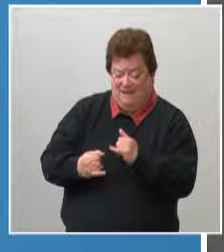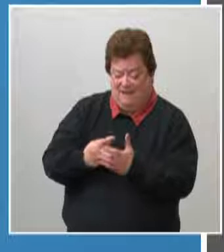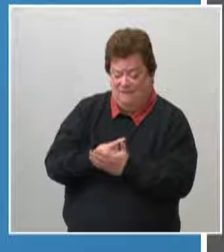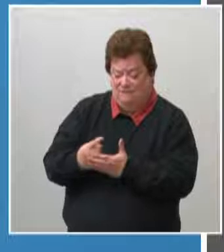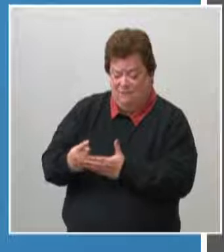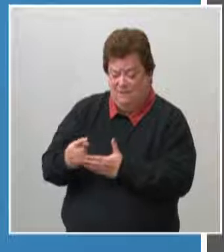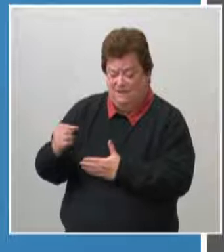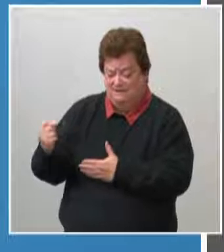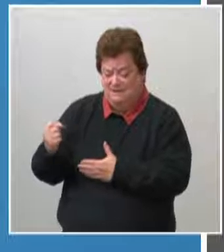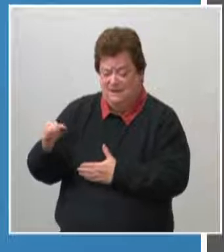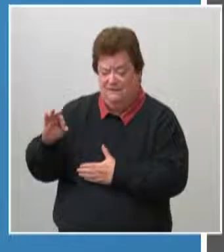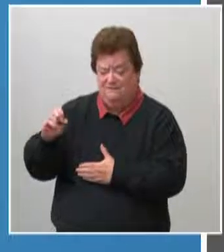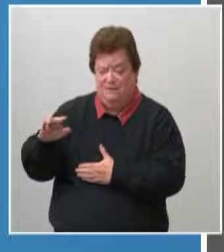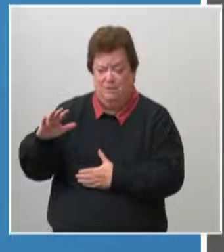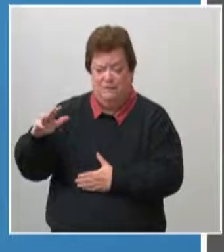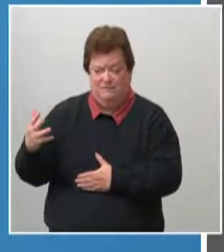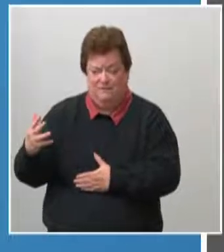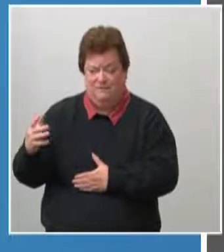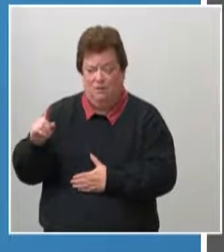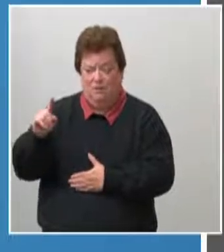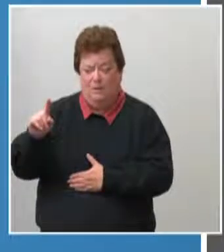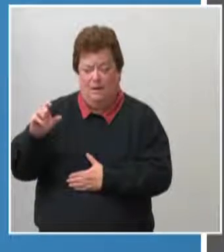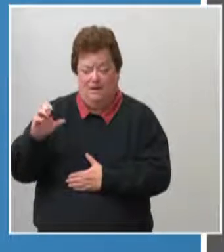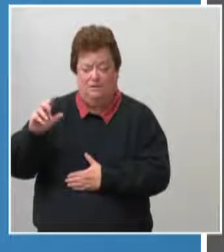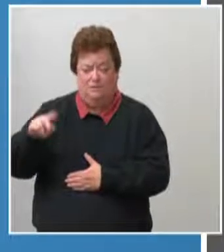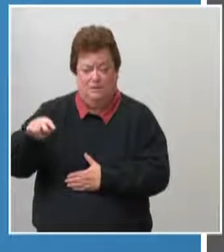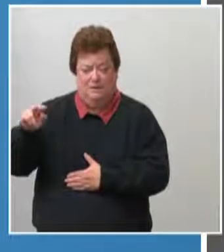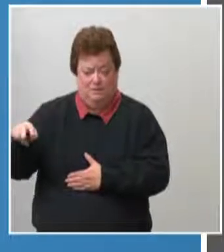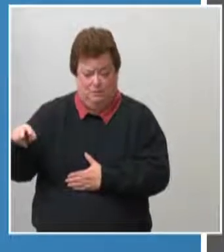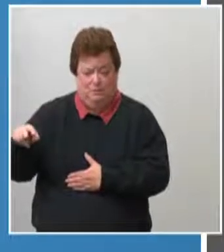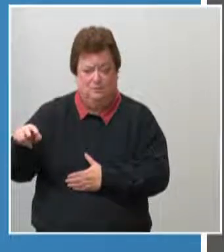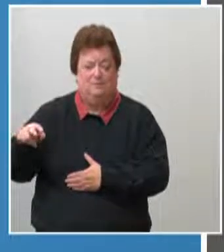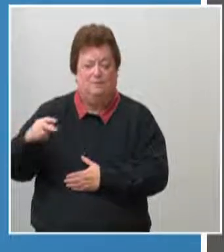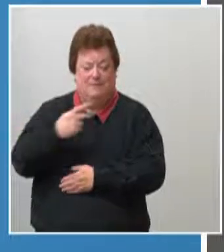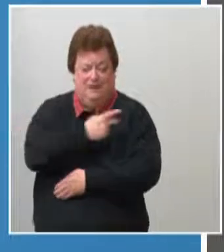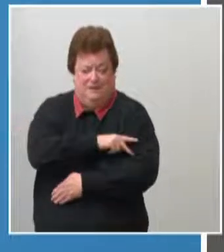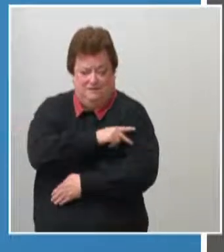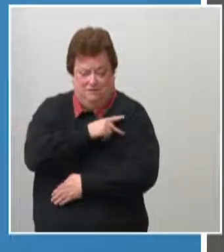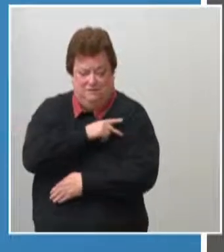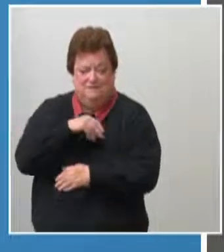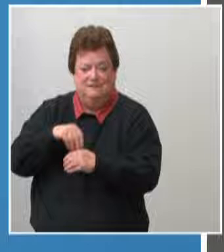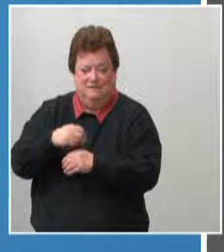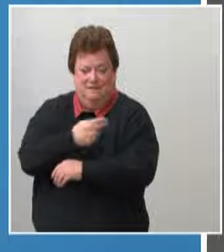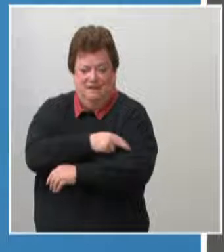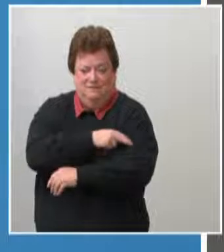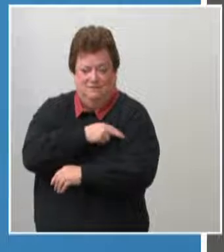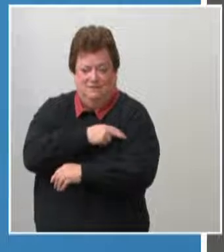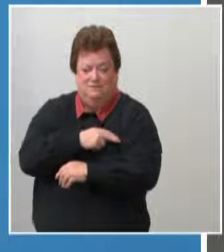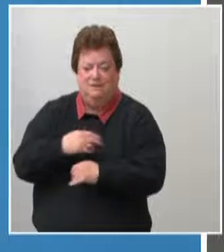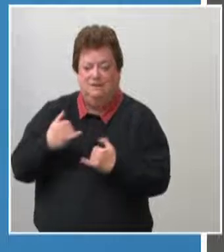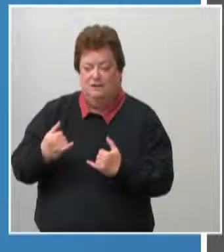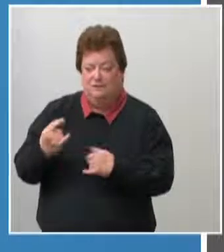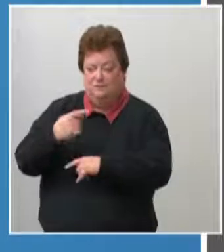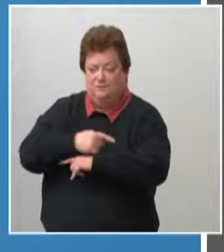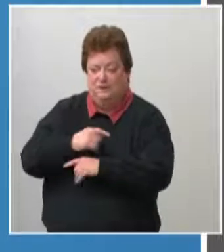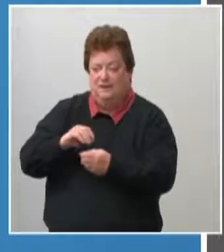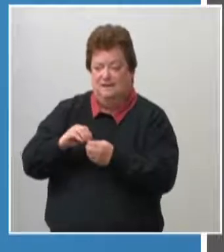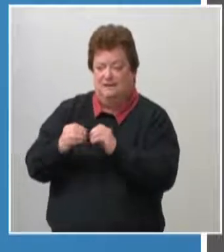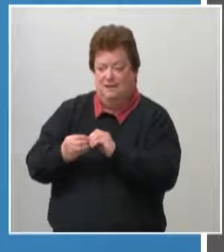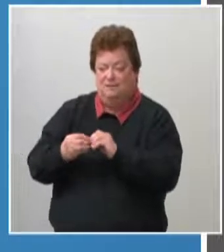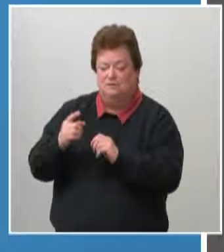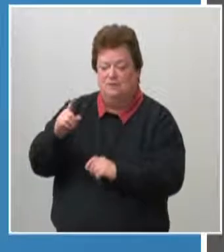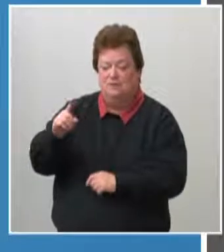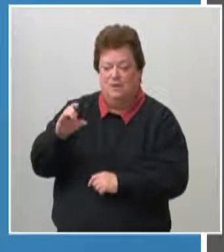on Saturday, February 5th, 122 COVID patients were hospitalized locally. Today, the hospitals